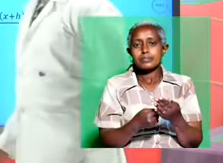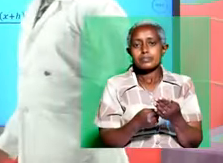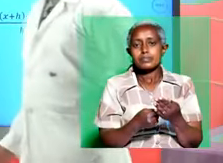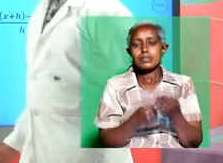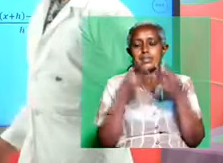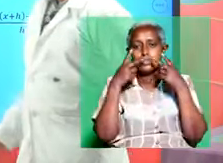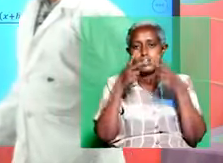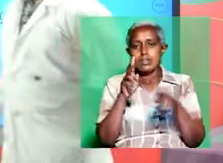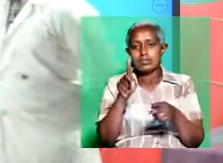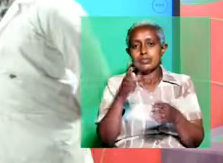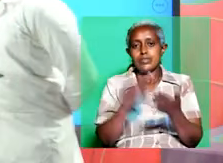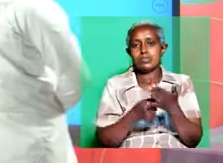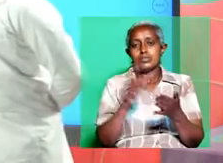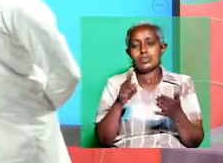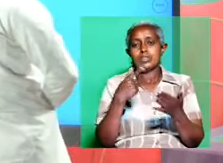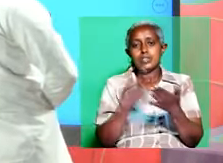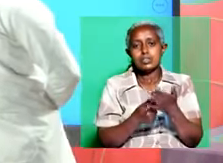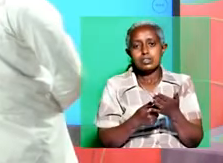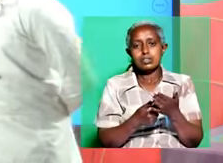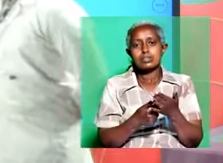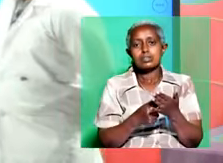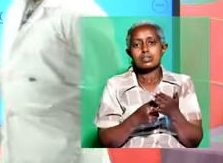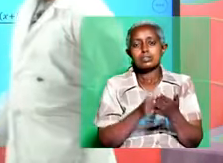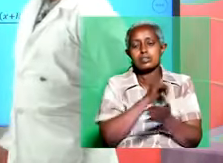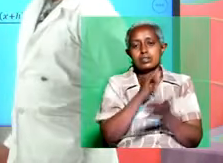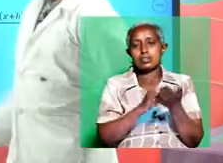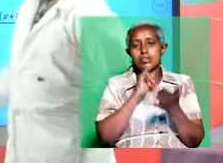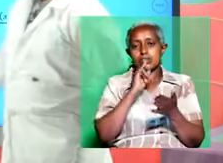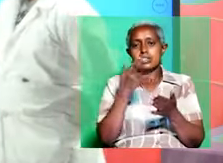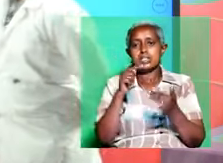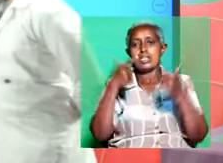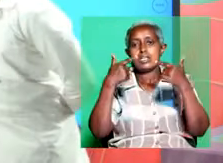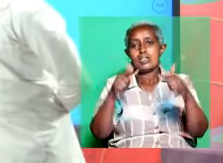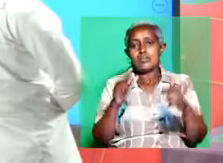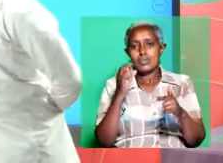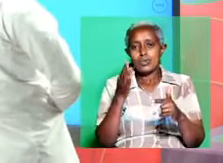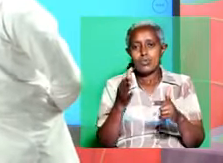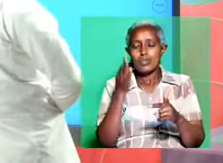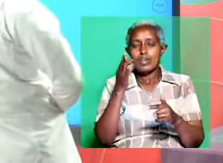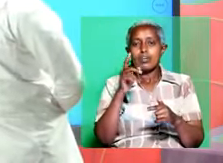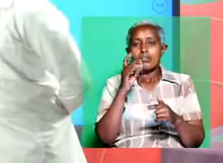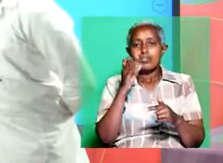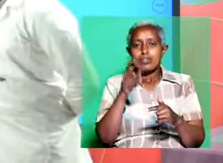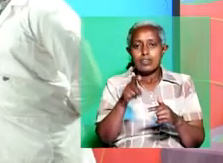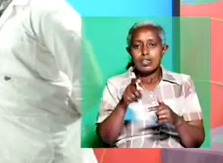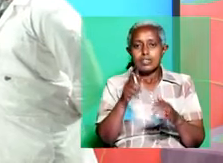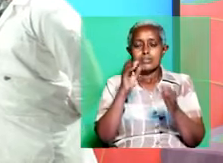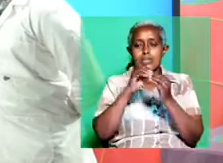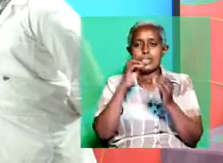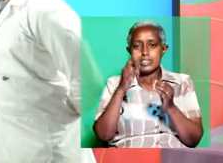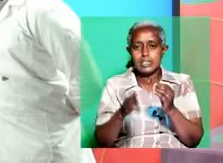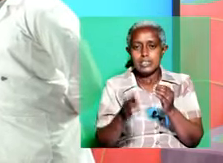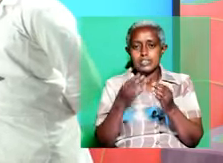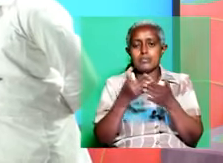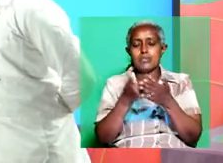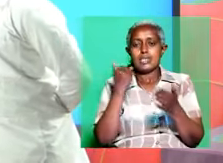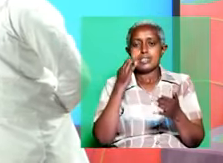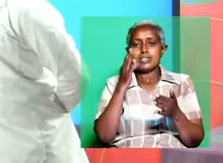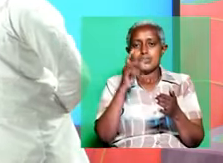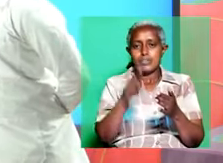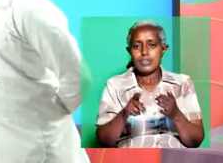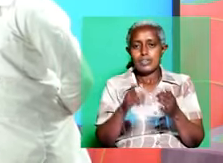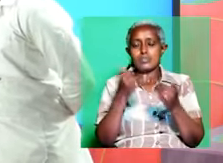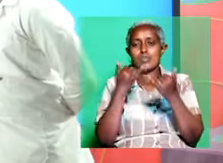you'll have this one. This will be this, the limit of f of x plus h minus f of x